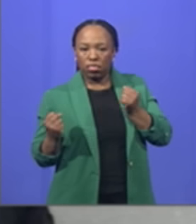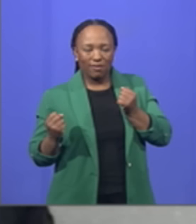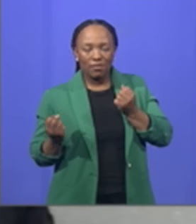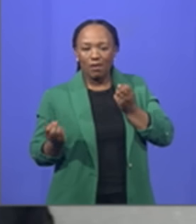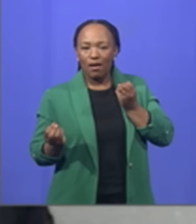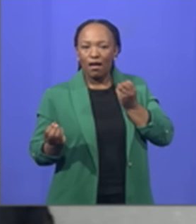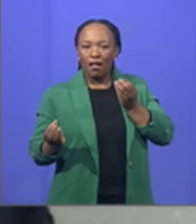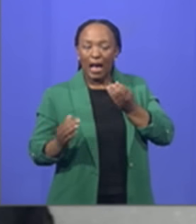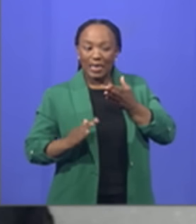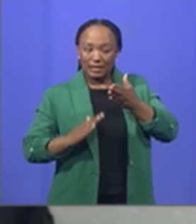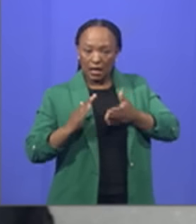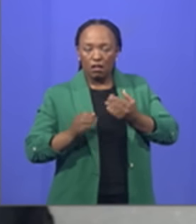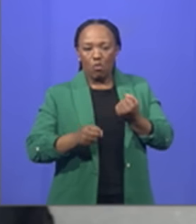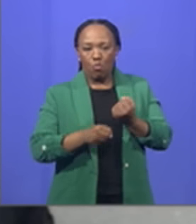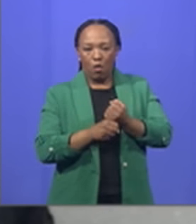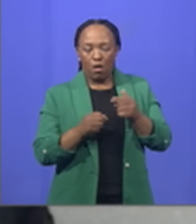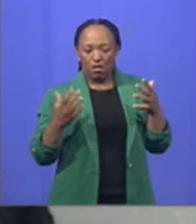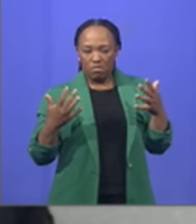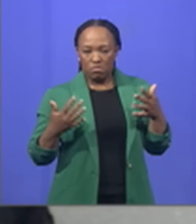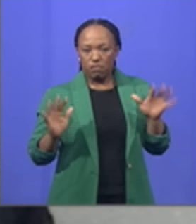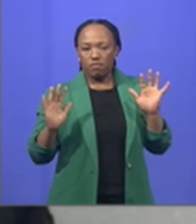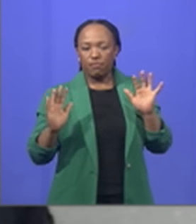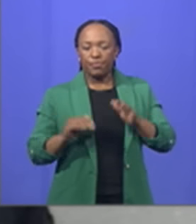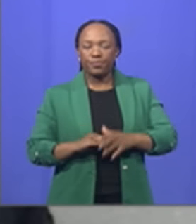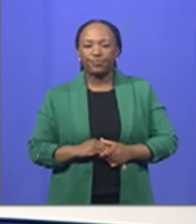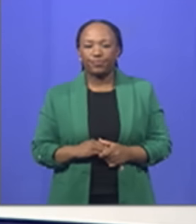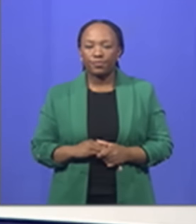the operation has been concluded.